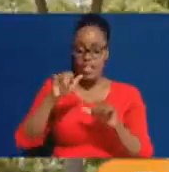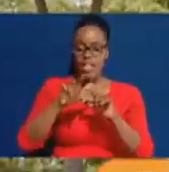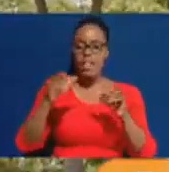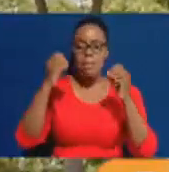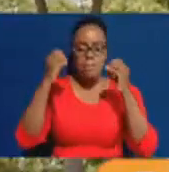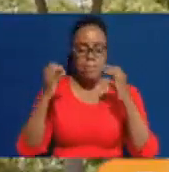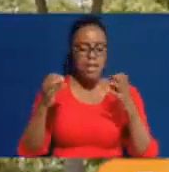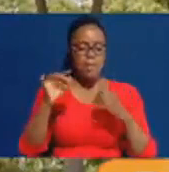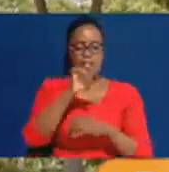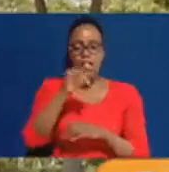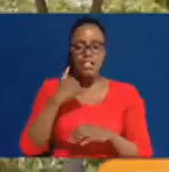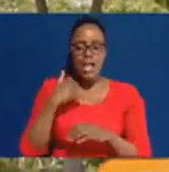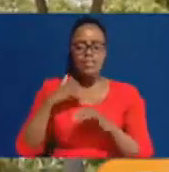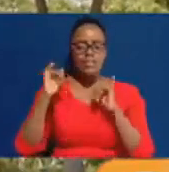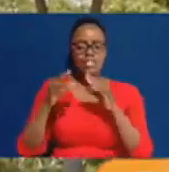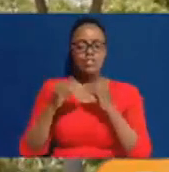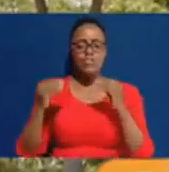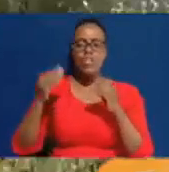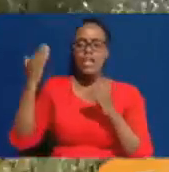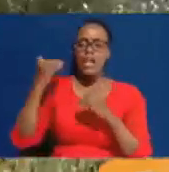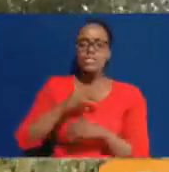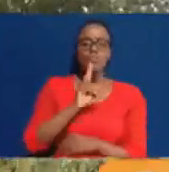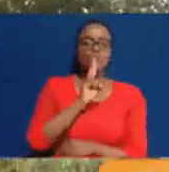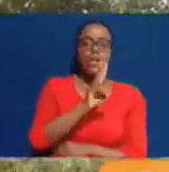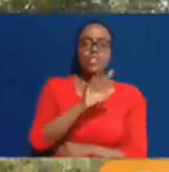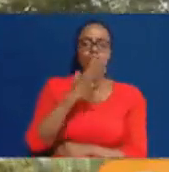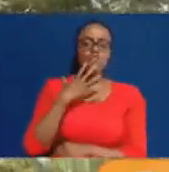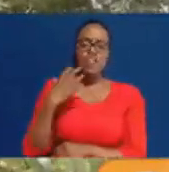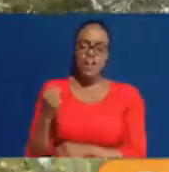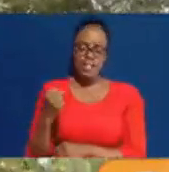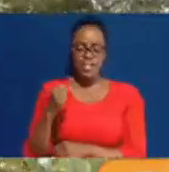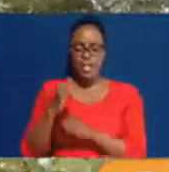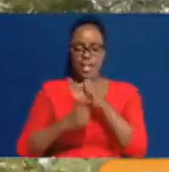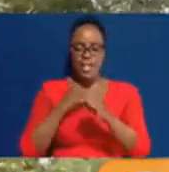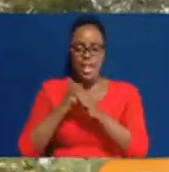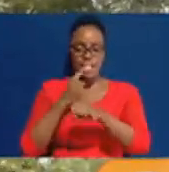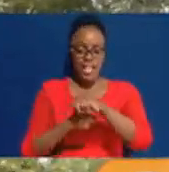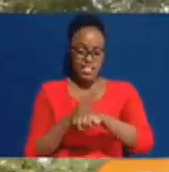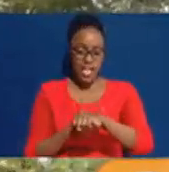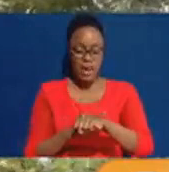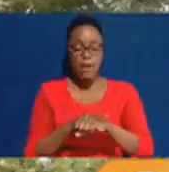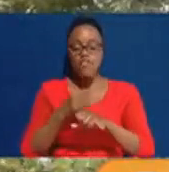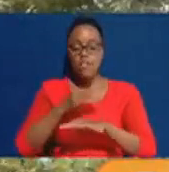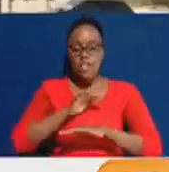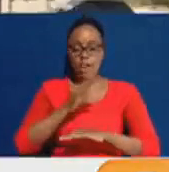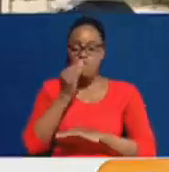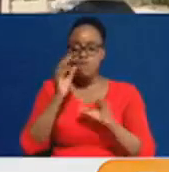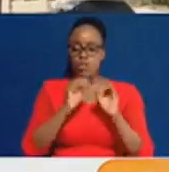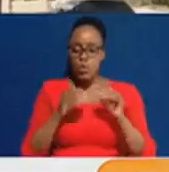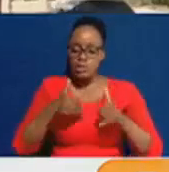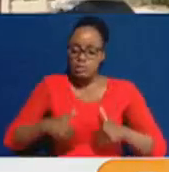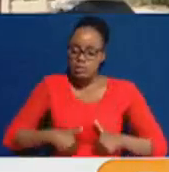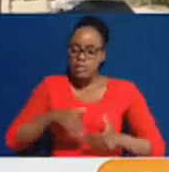which have been here for the last 200 to 500 years. At a time when food is scarce due to the drought